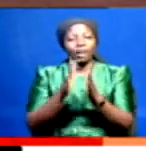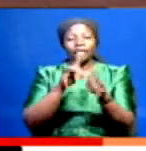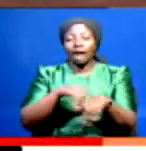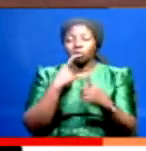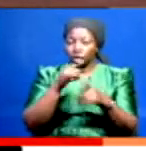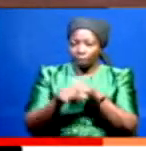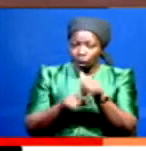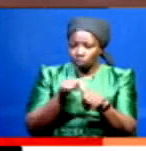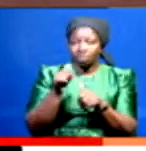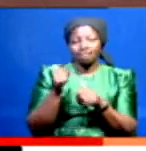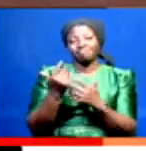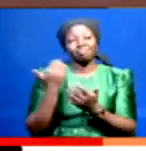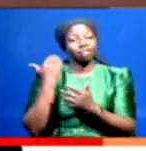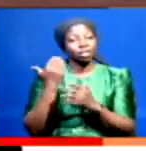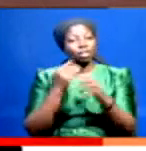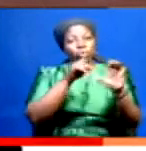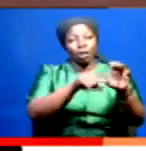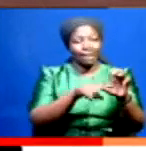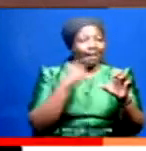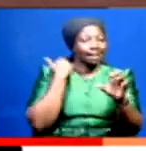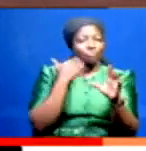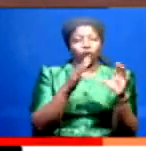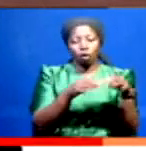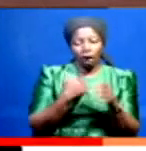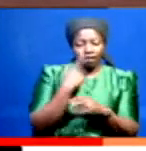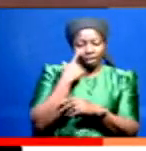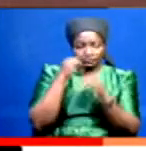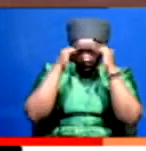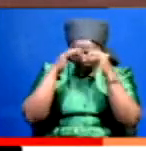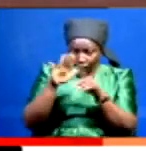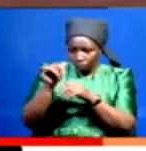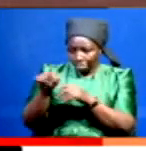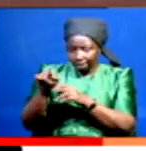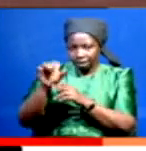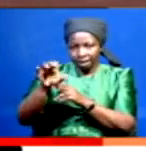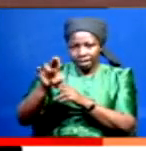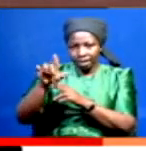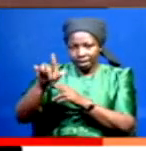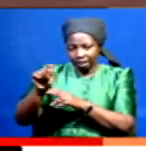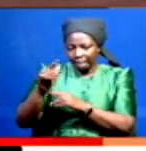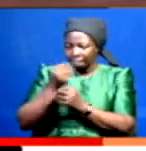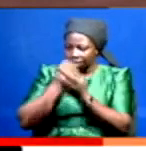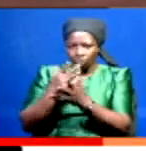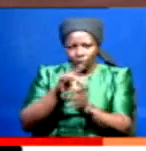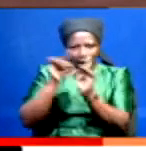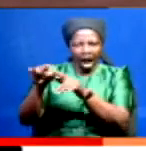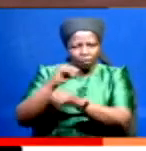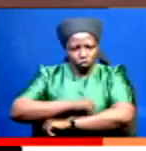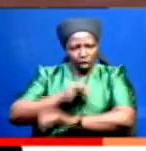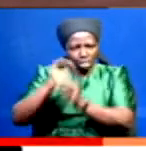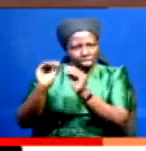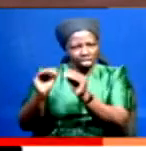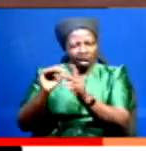seen students, you know, from this cult who've been told not to go to school, not to seek treatment, students